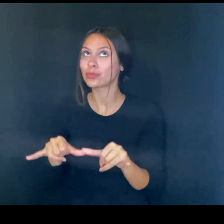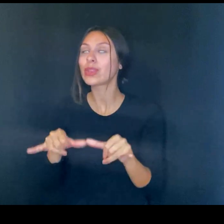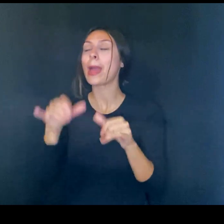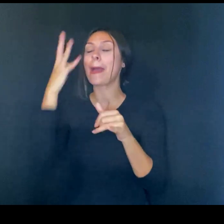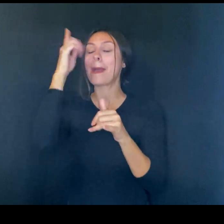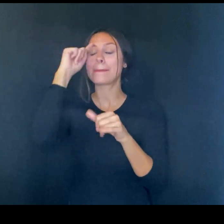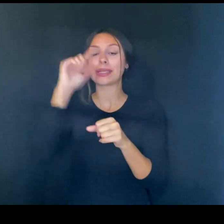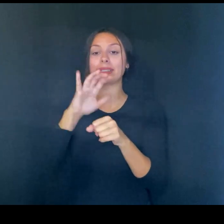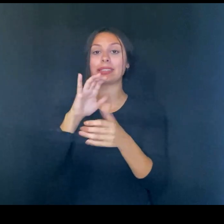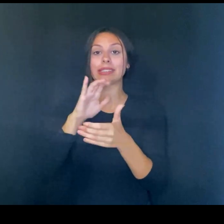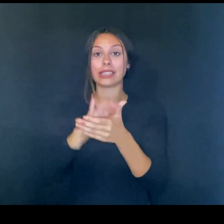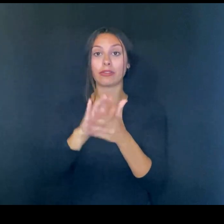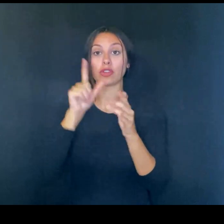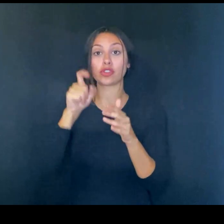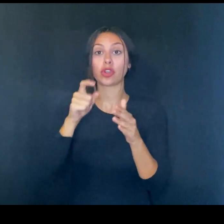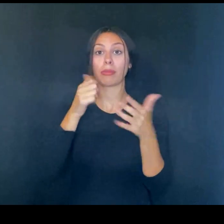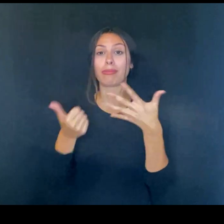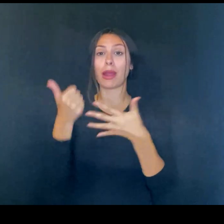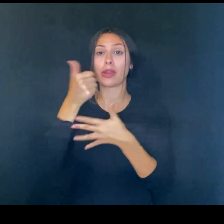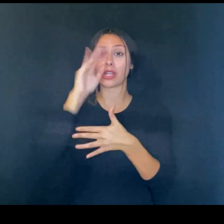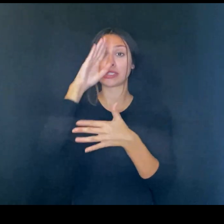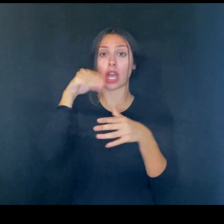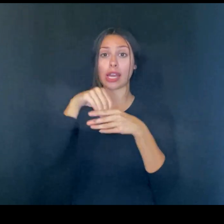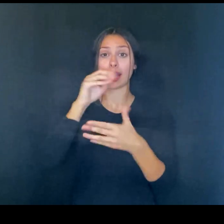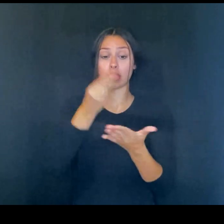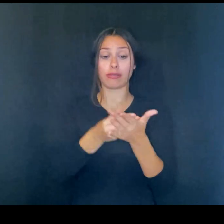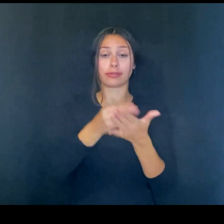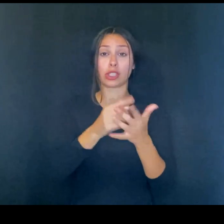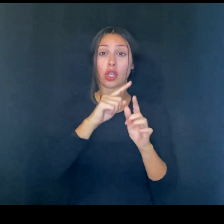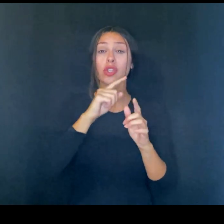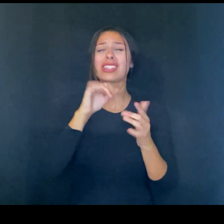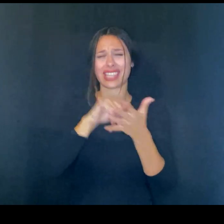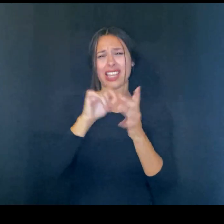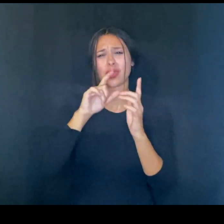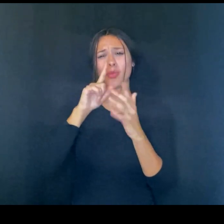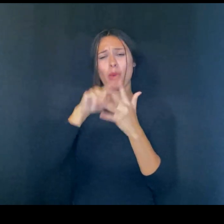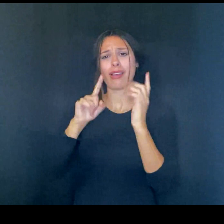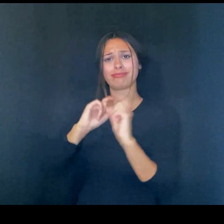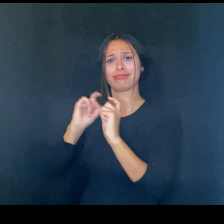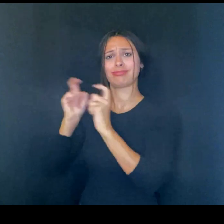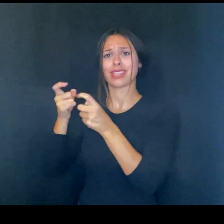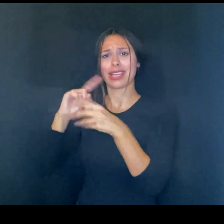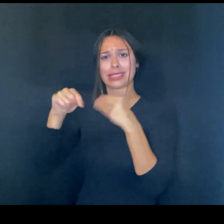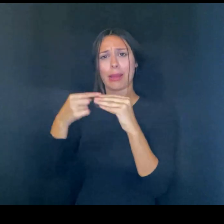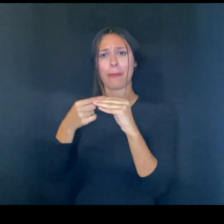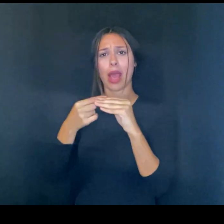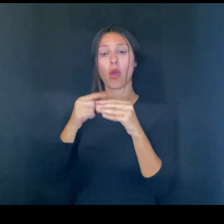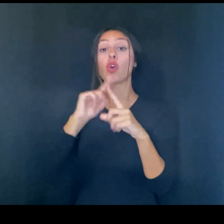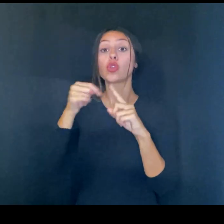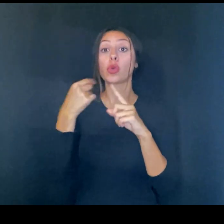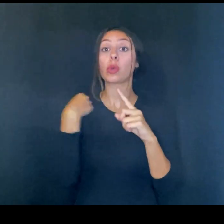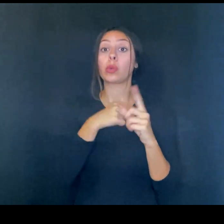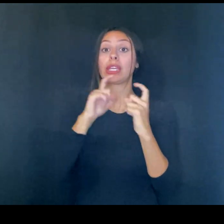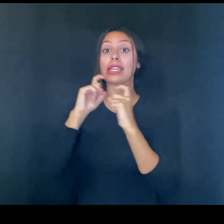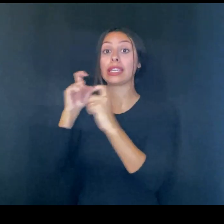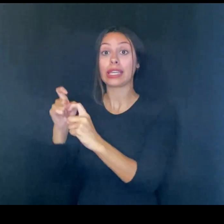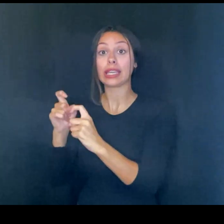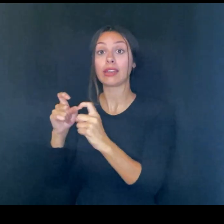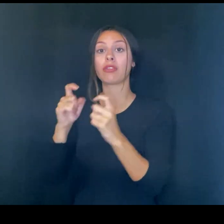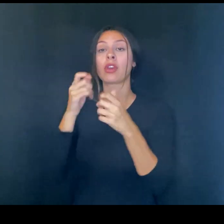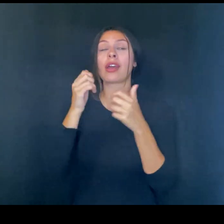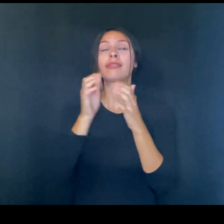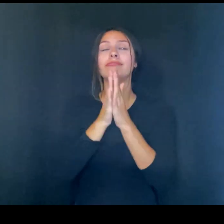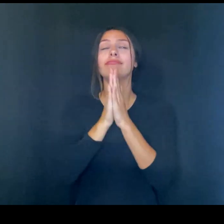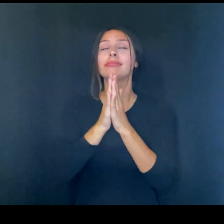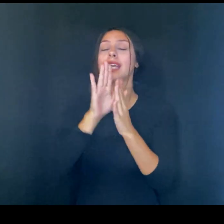really what tithing's all about. So as we prepare to give, pray that your financial priorities match your spiritual priorities. I'm